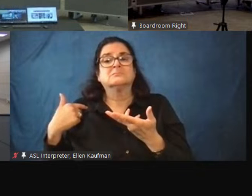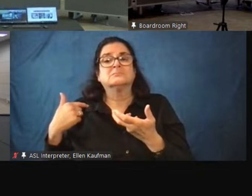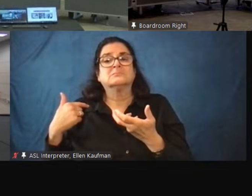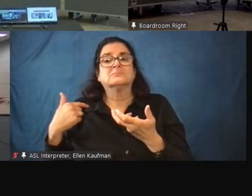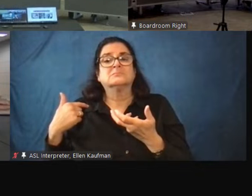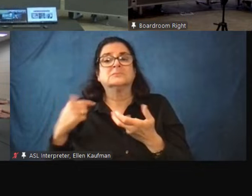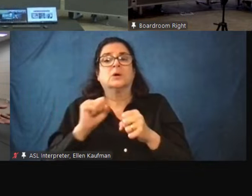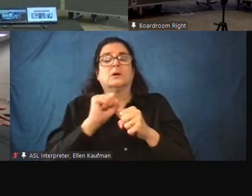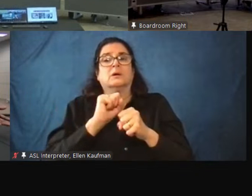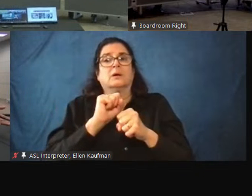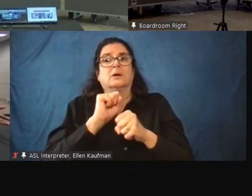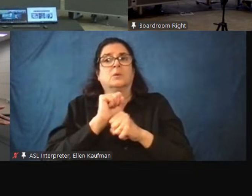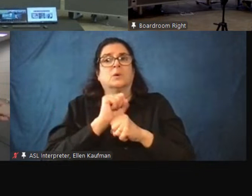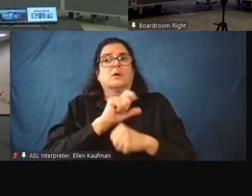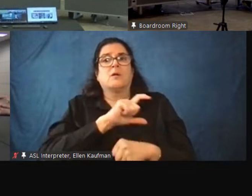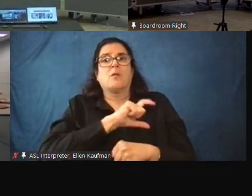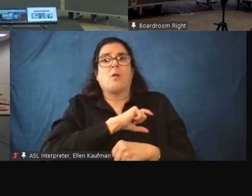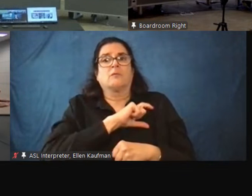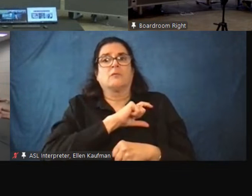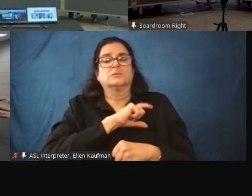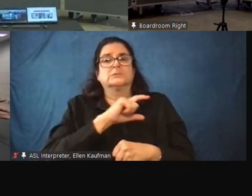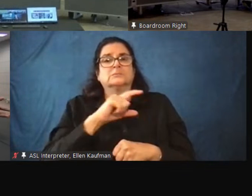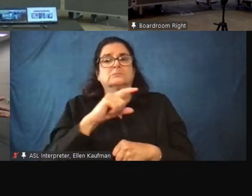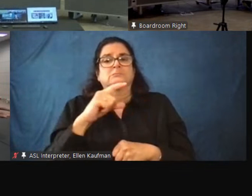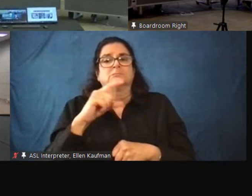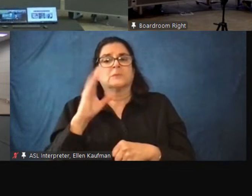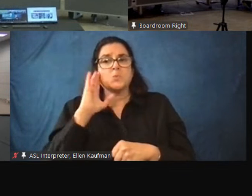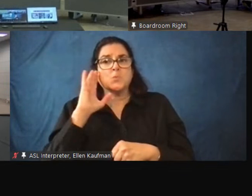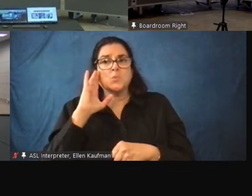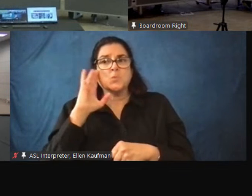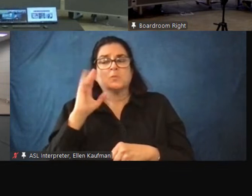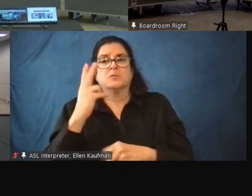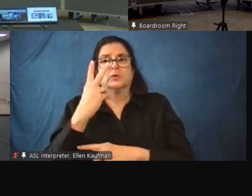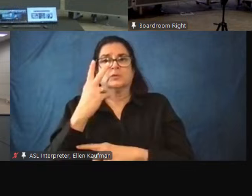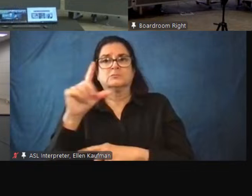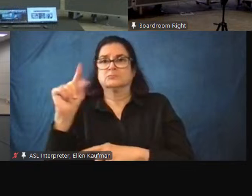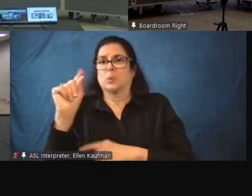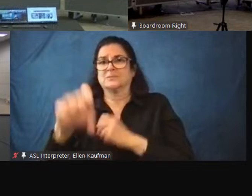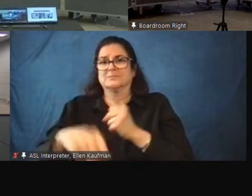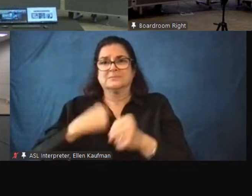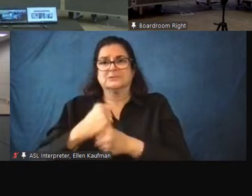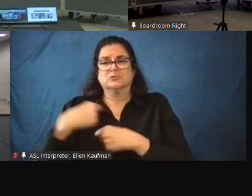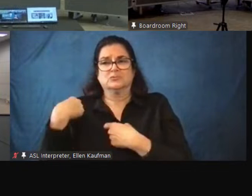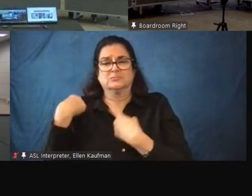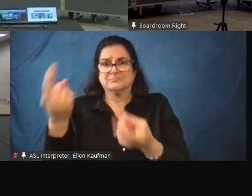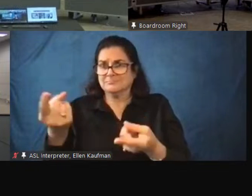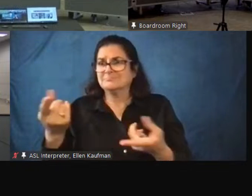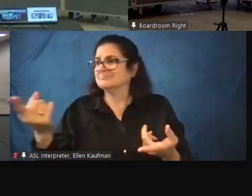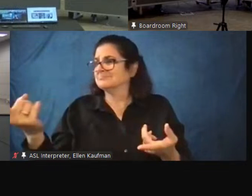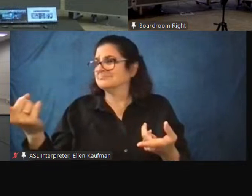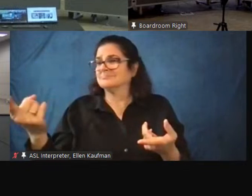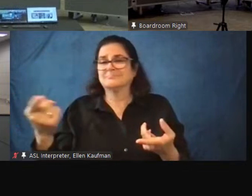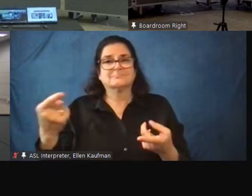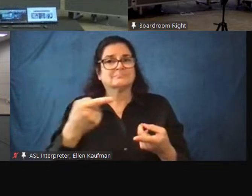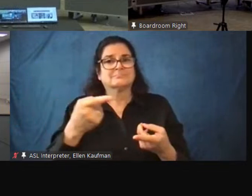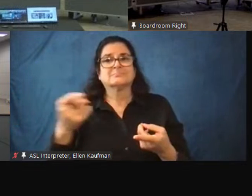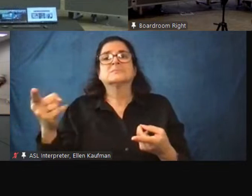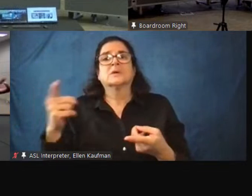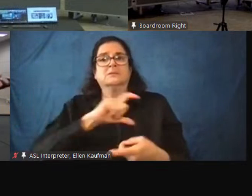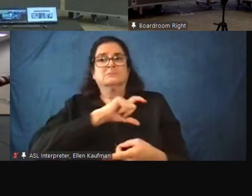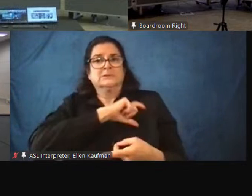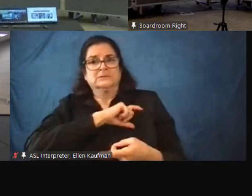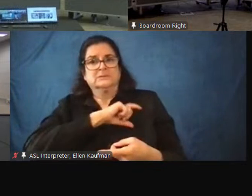training compared to law enforcement. These are facts. So hopefully that you can find a way to maybe do a lateral